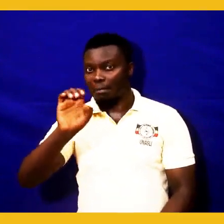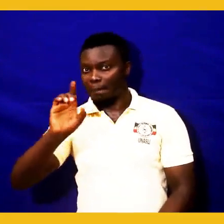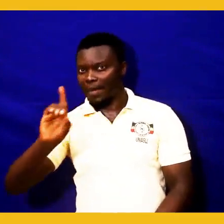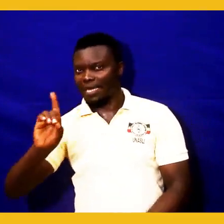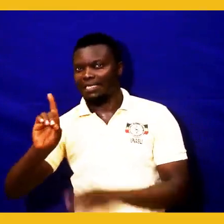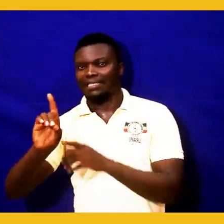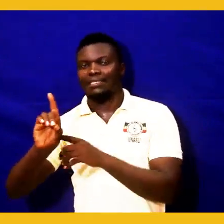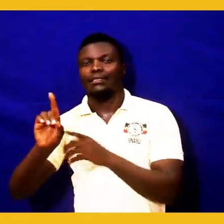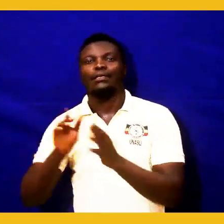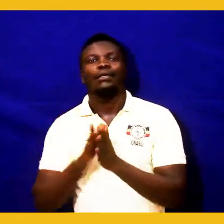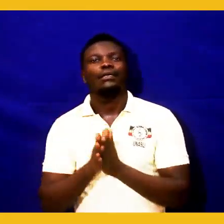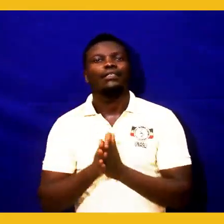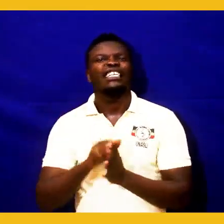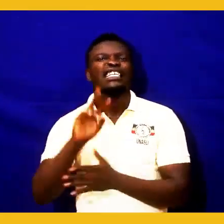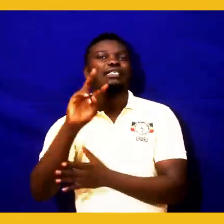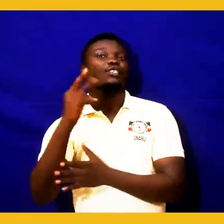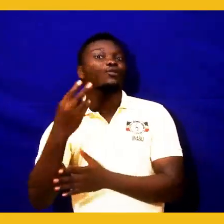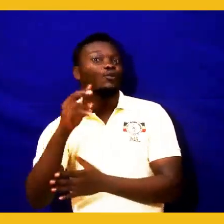Number 2.